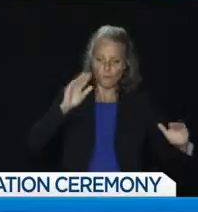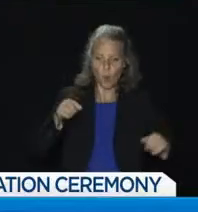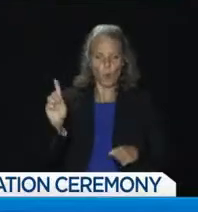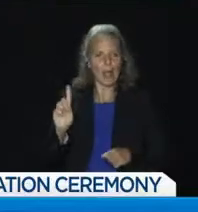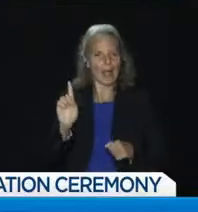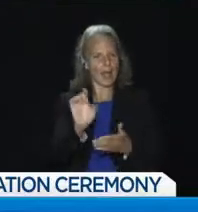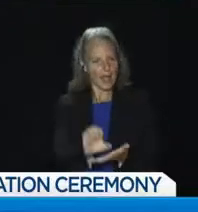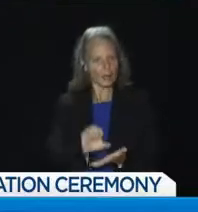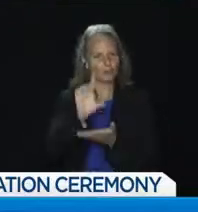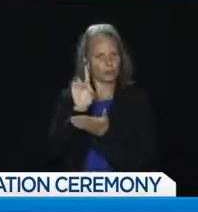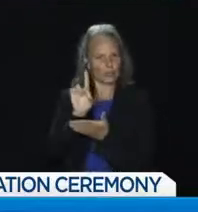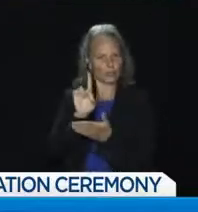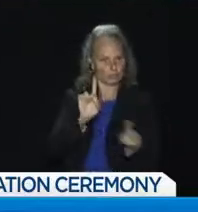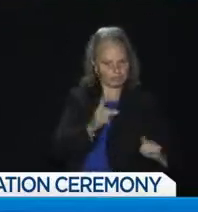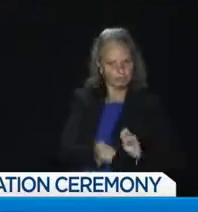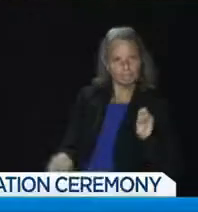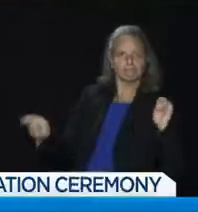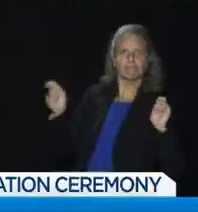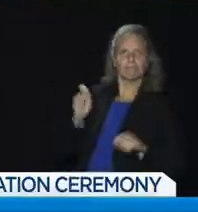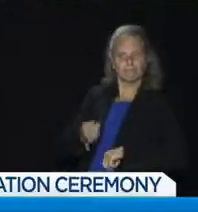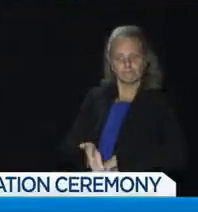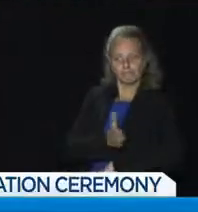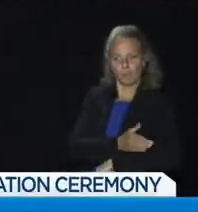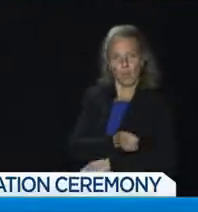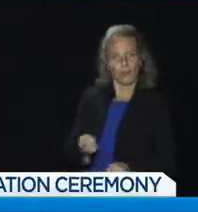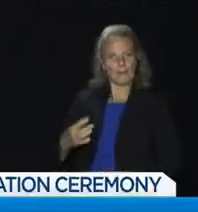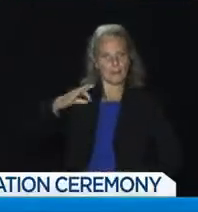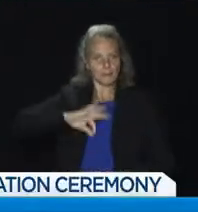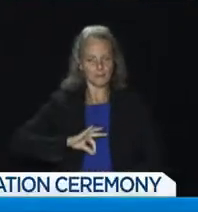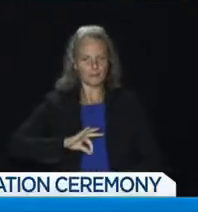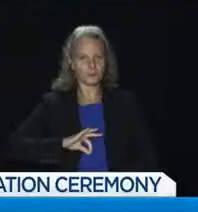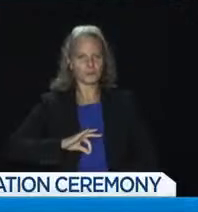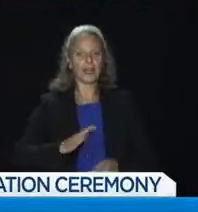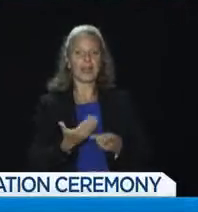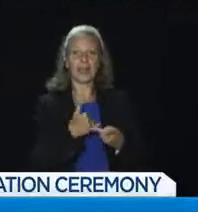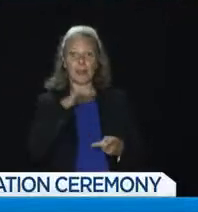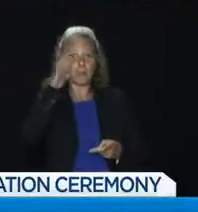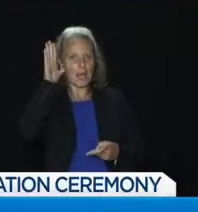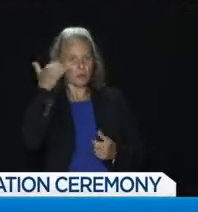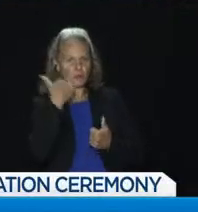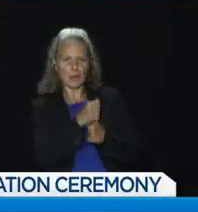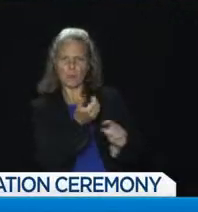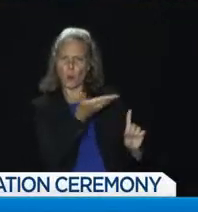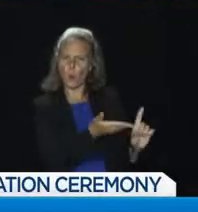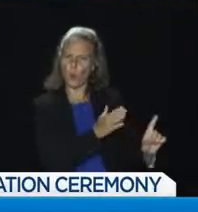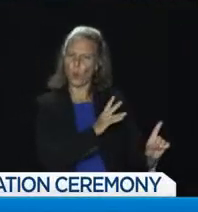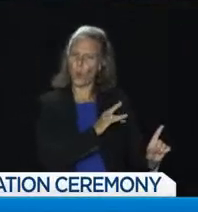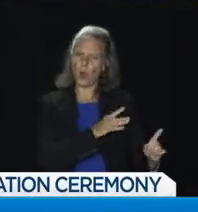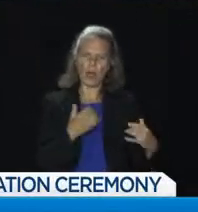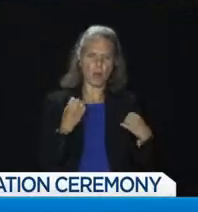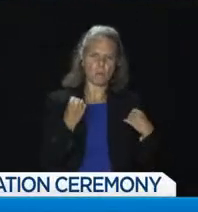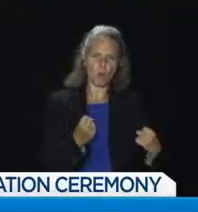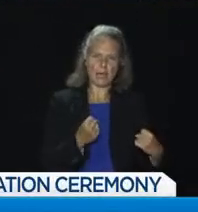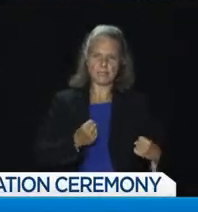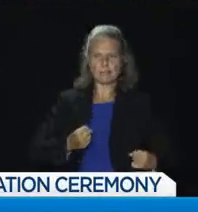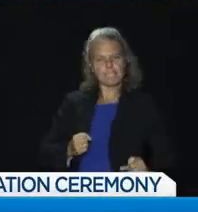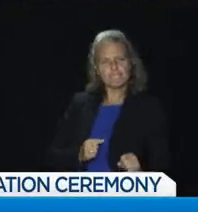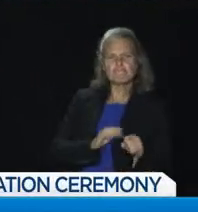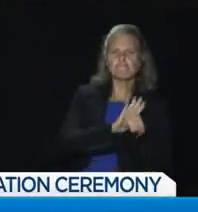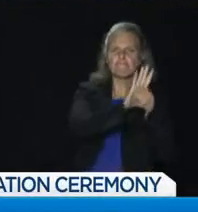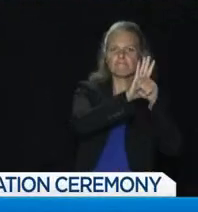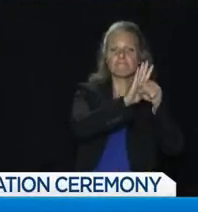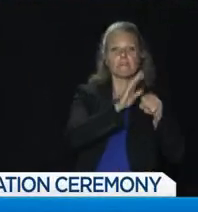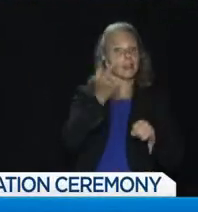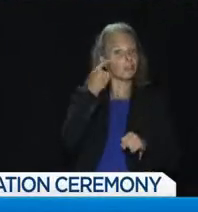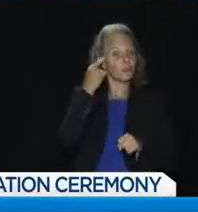And parents will remember her as a courageous spokeswoman who fought to have